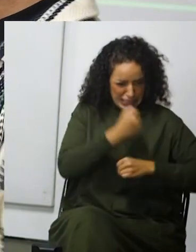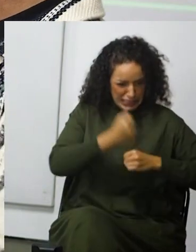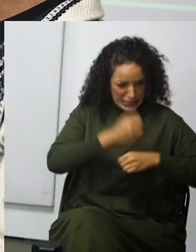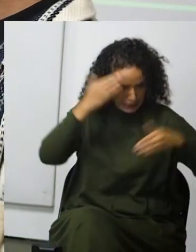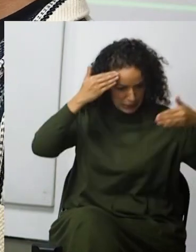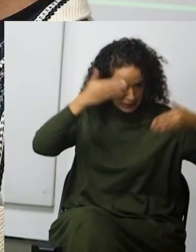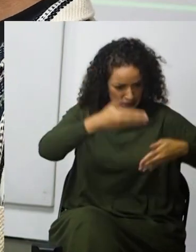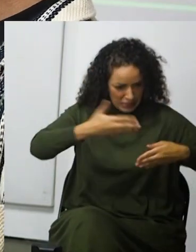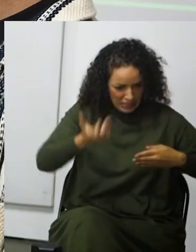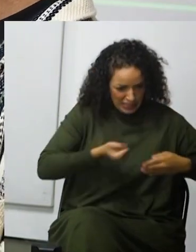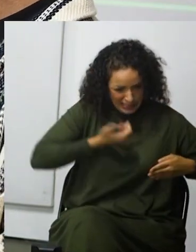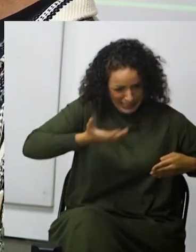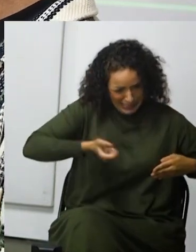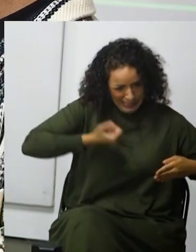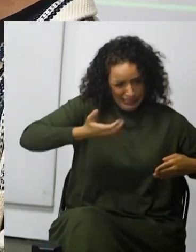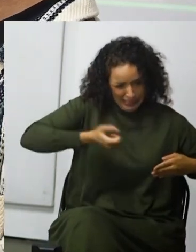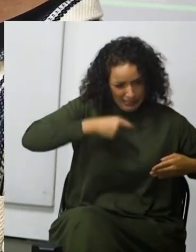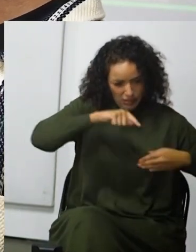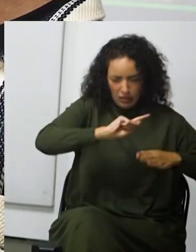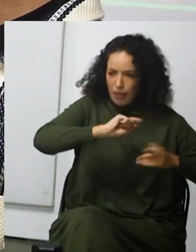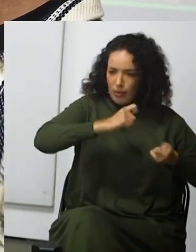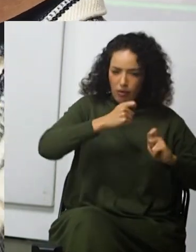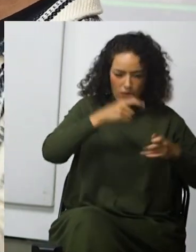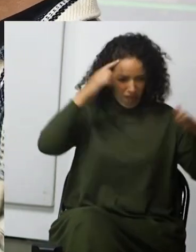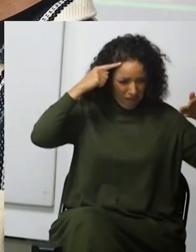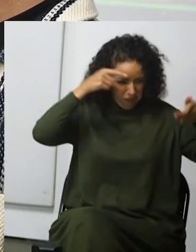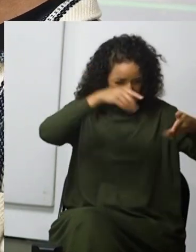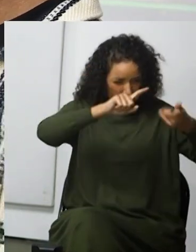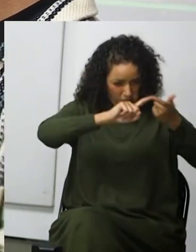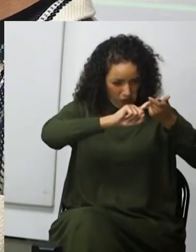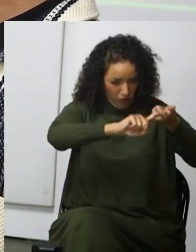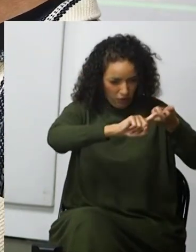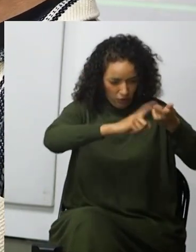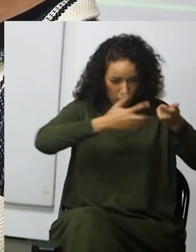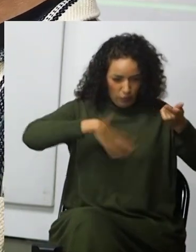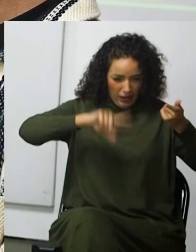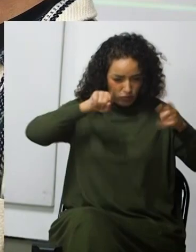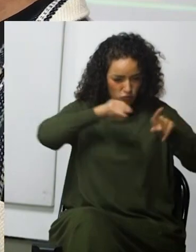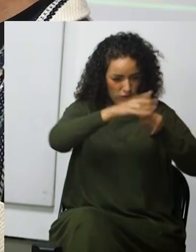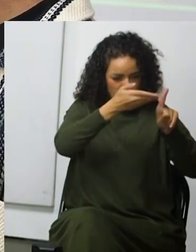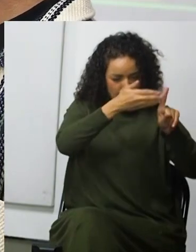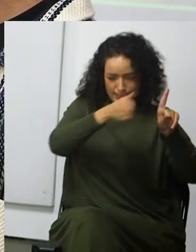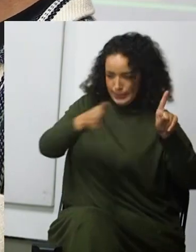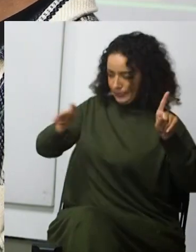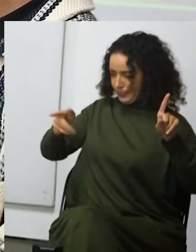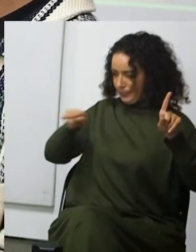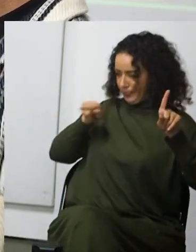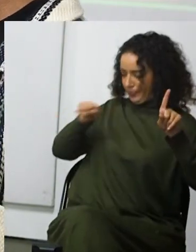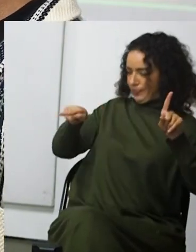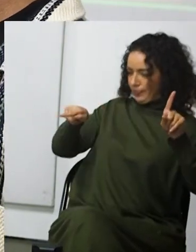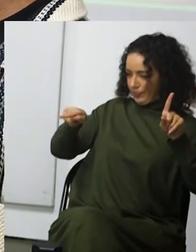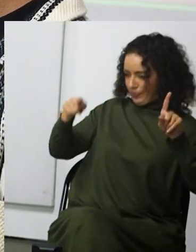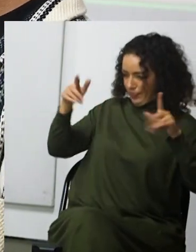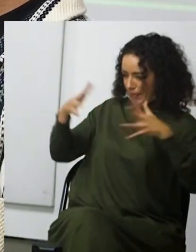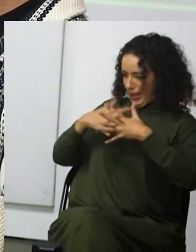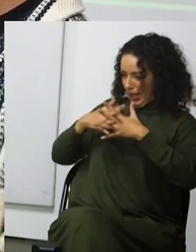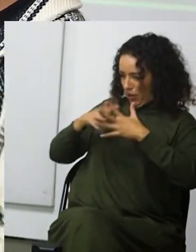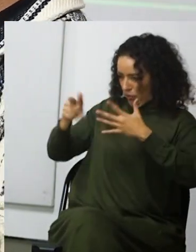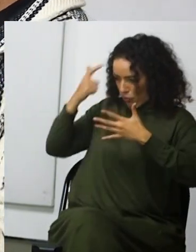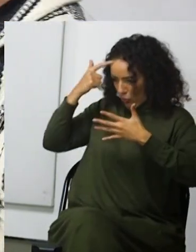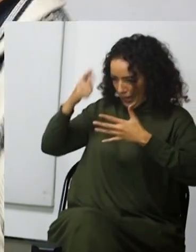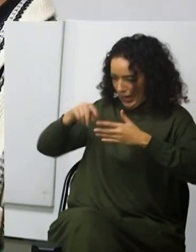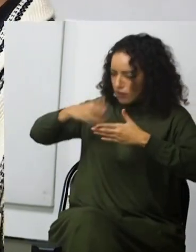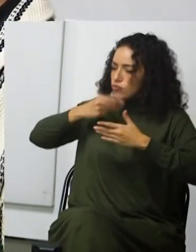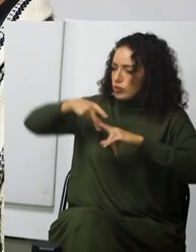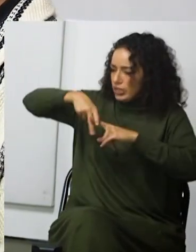a basic that we all have. And so how do we see that as a tool to create space to think about these things around accessibility, or how that is an as